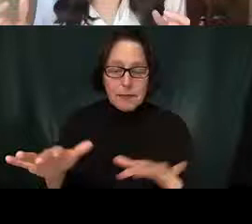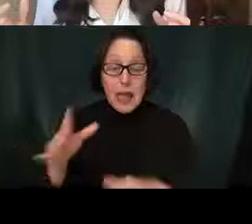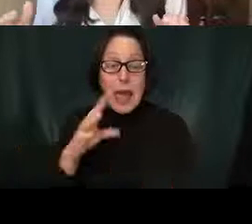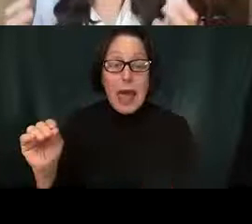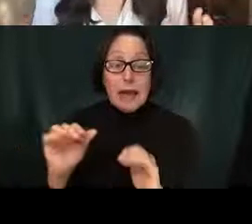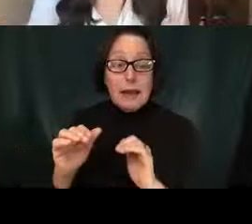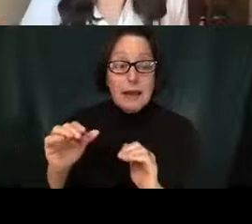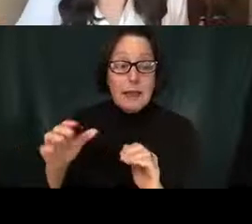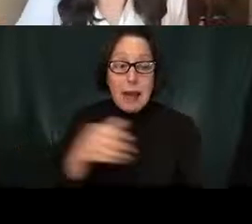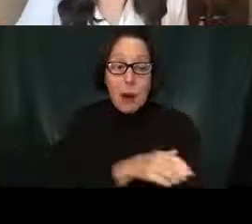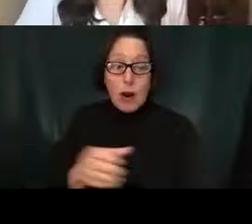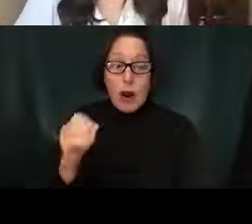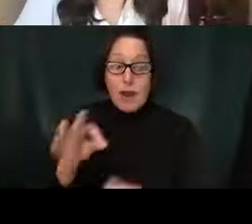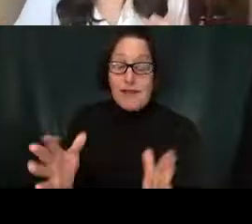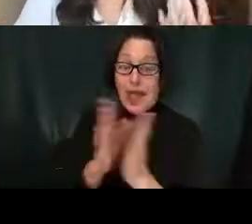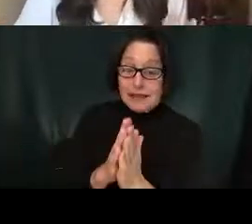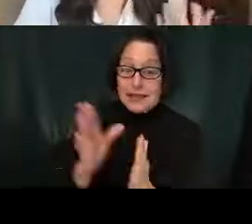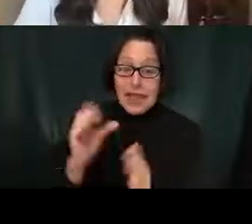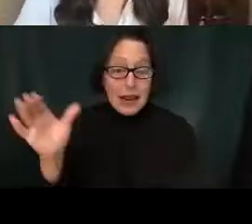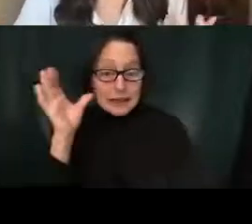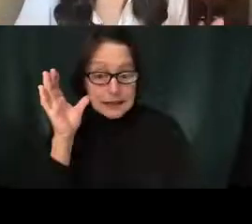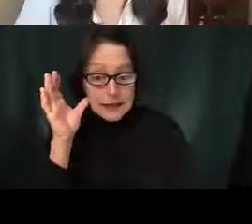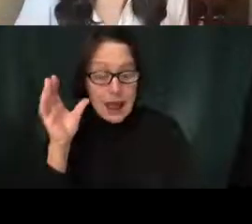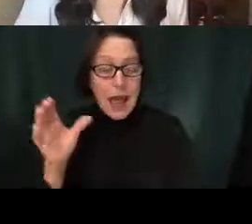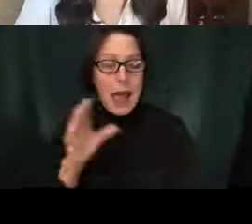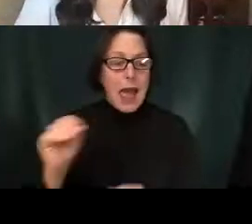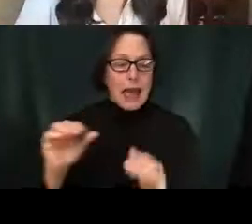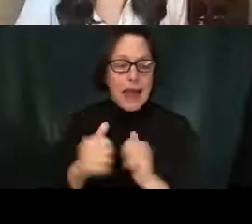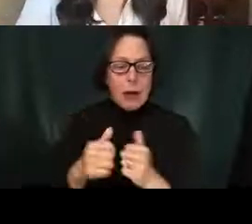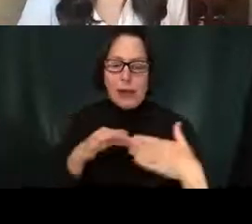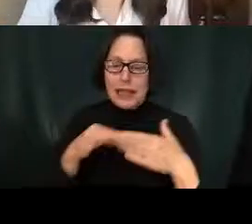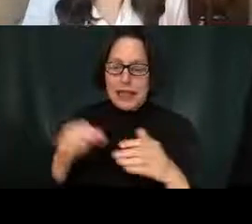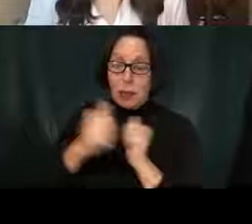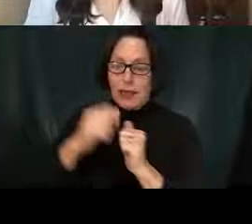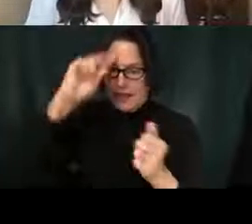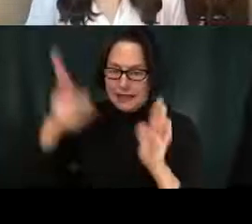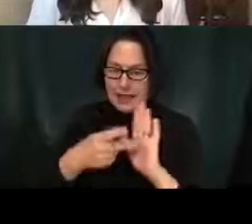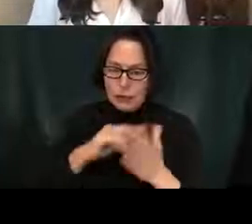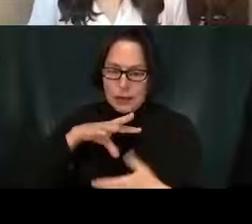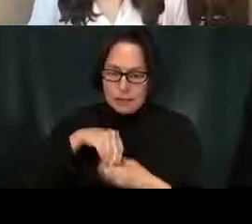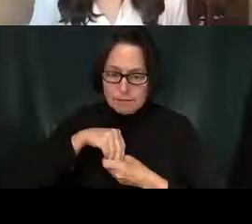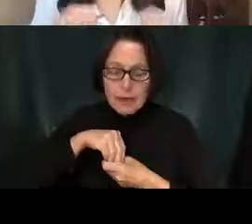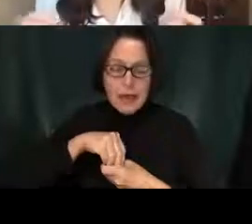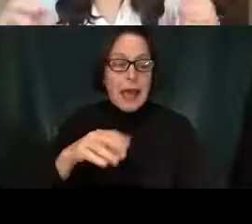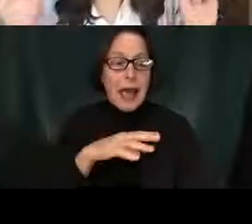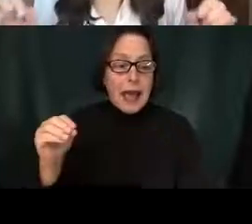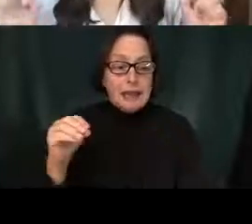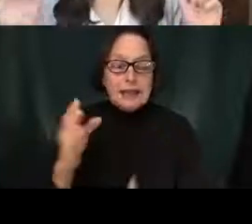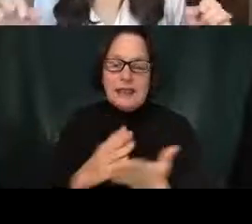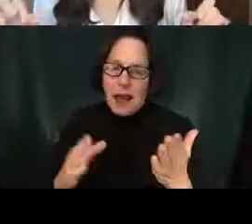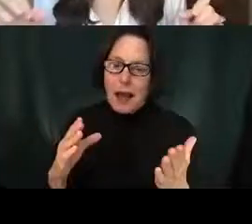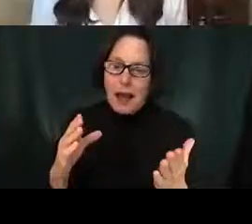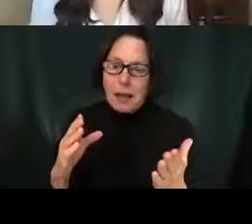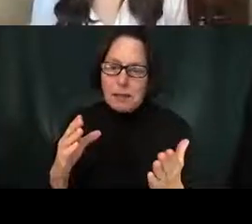of asking and listening, and how do we lead with intention. And then there'll be some opportunities for some